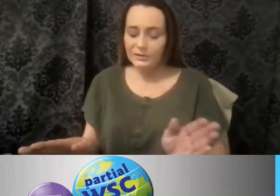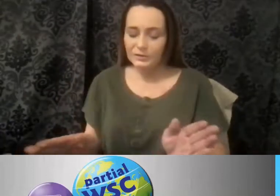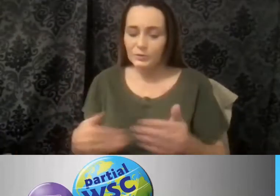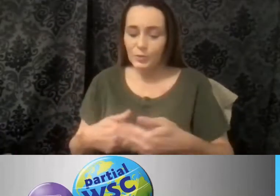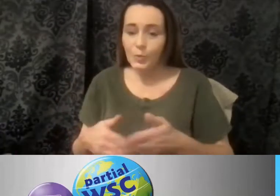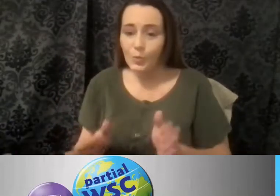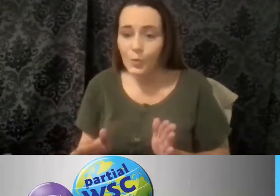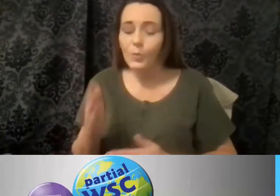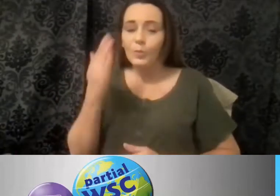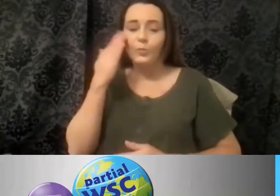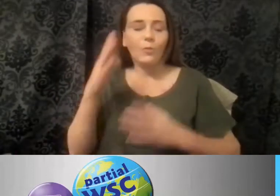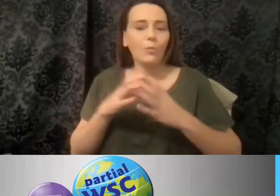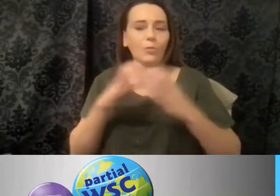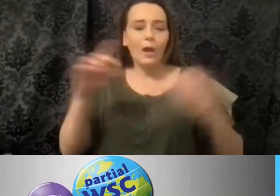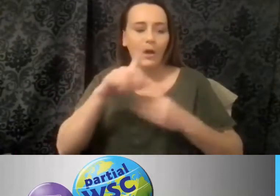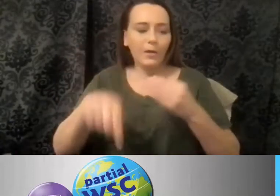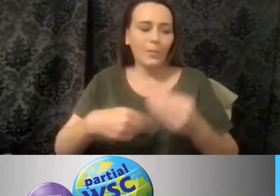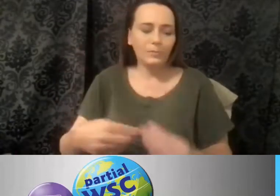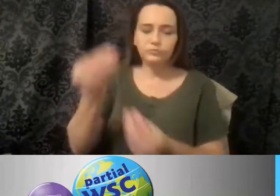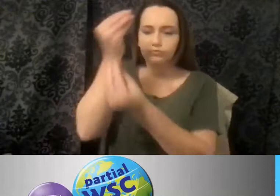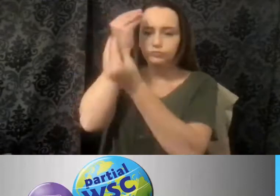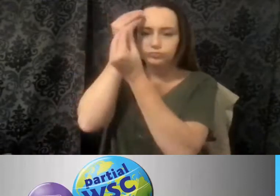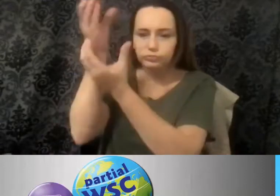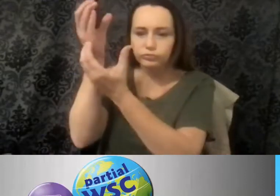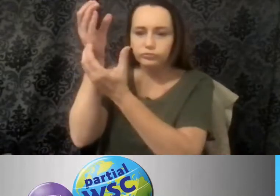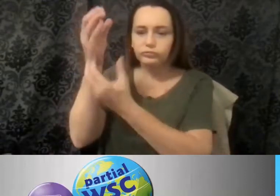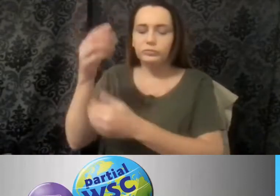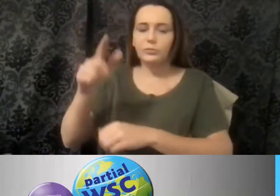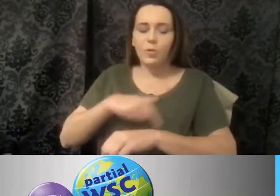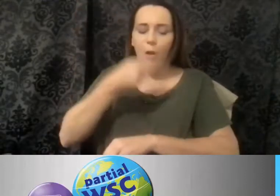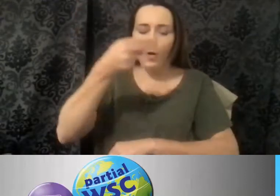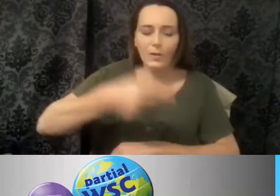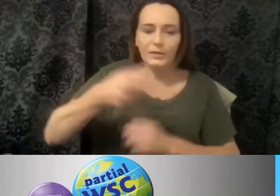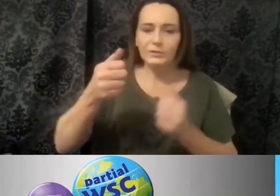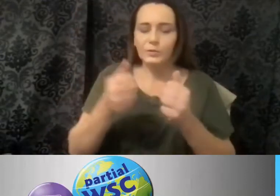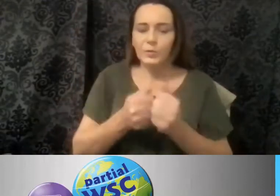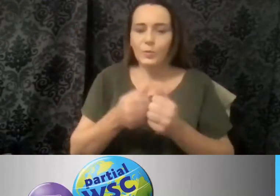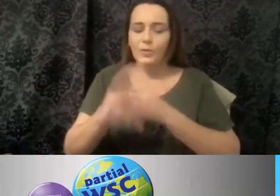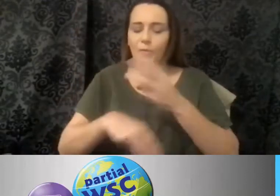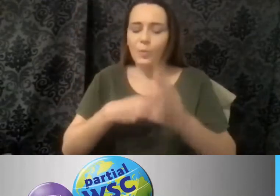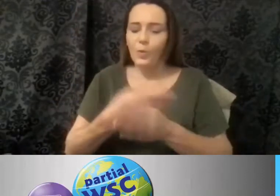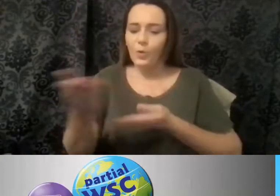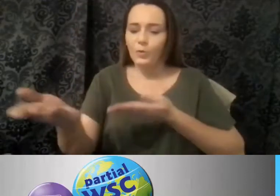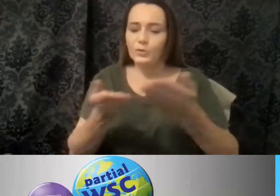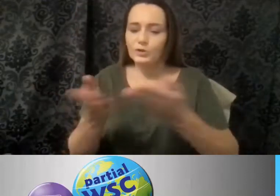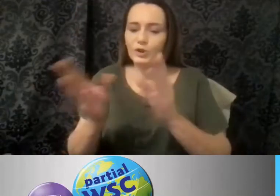about this, who have a long history with the World Service Conference and who are very informed.